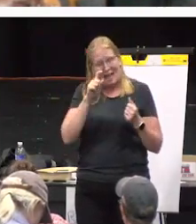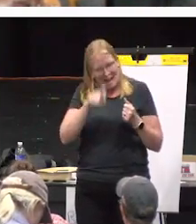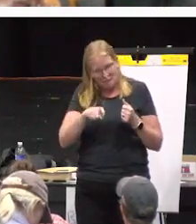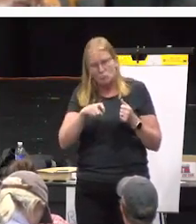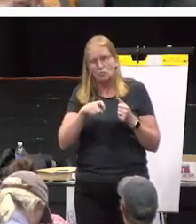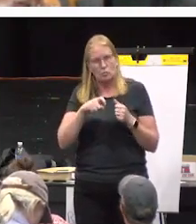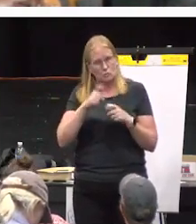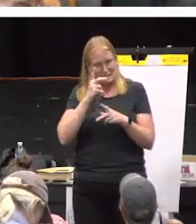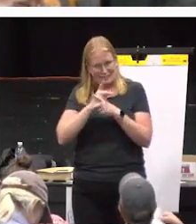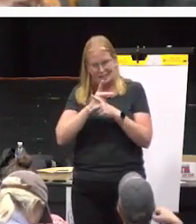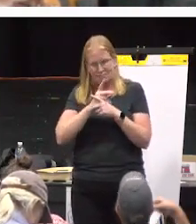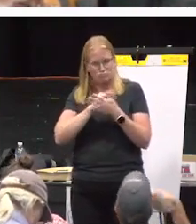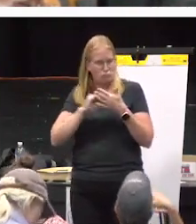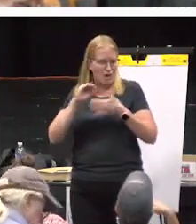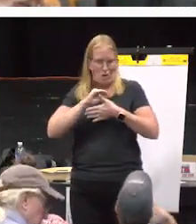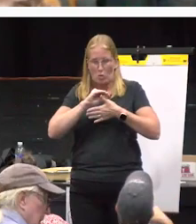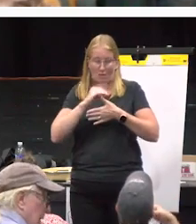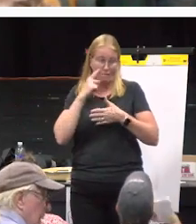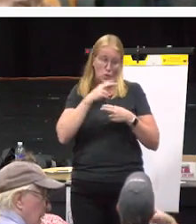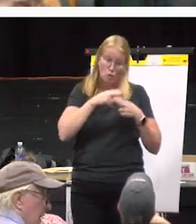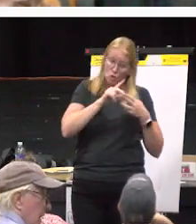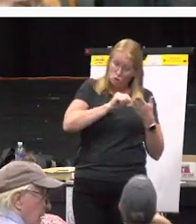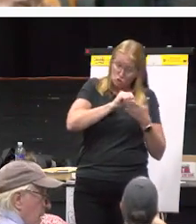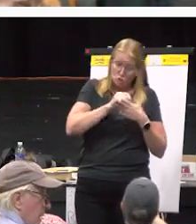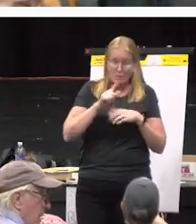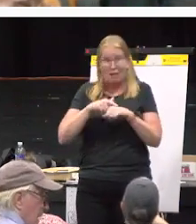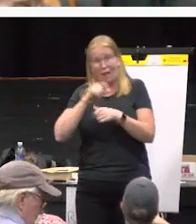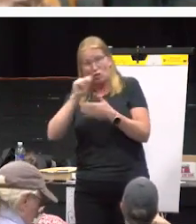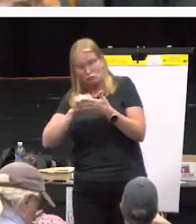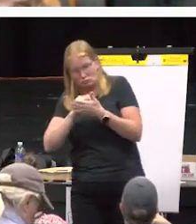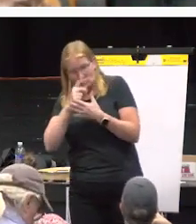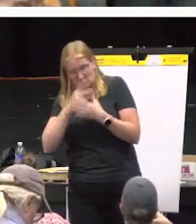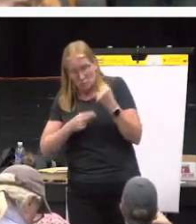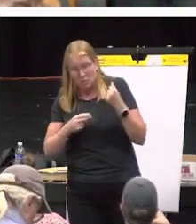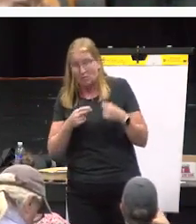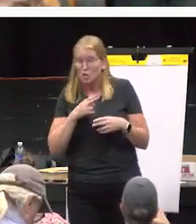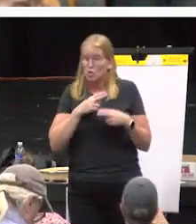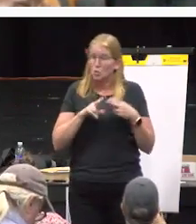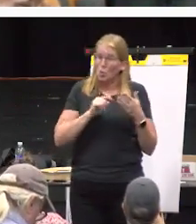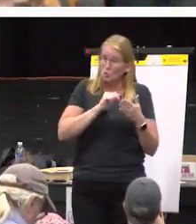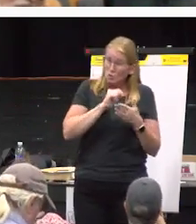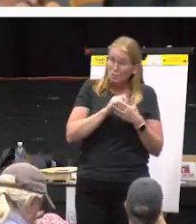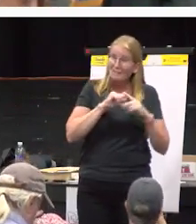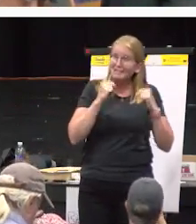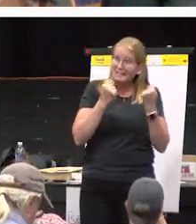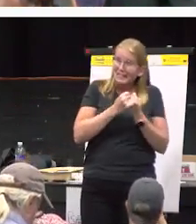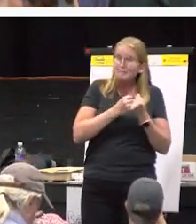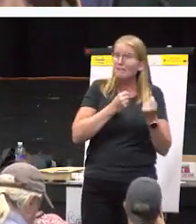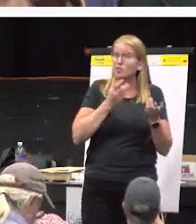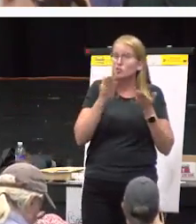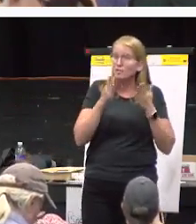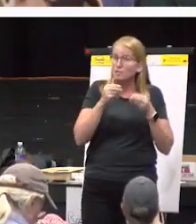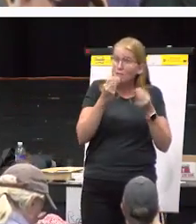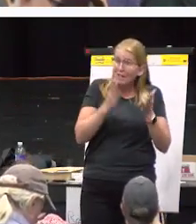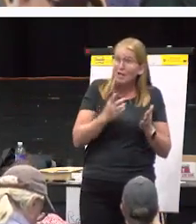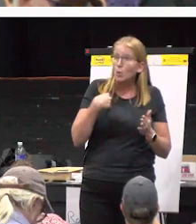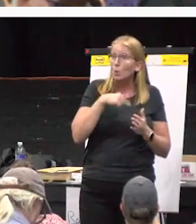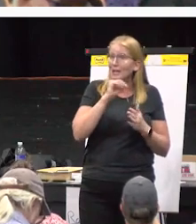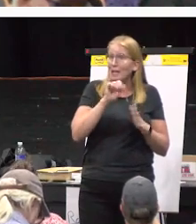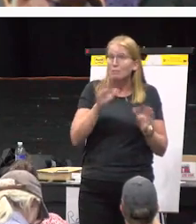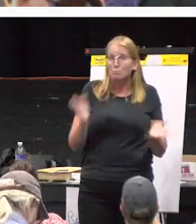and long-term priority. In the short term, a team of residents and service providers could organize to promote